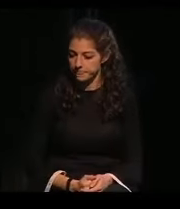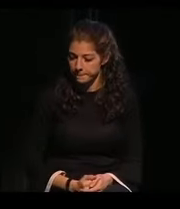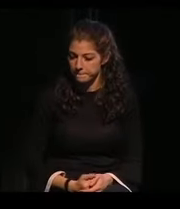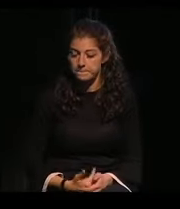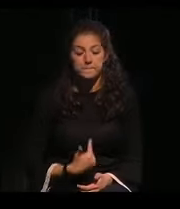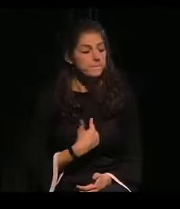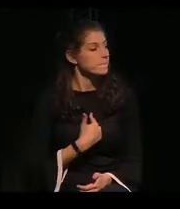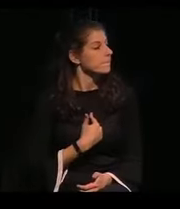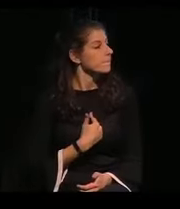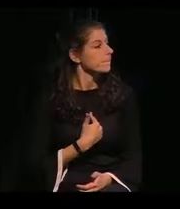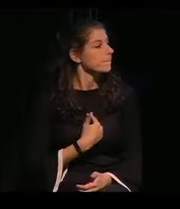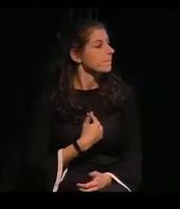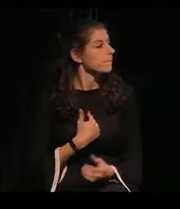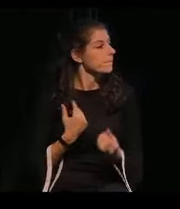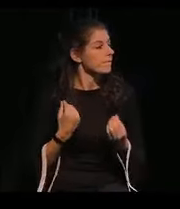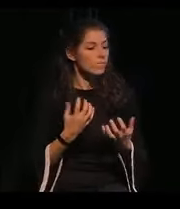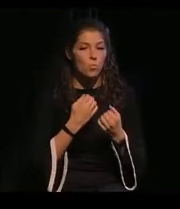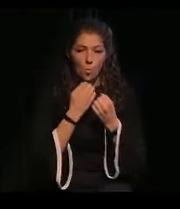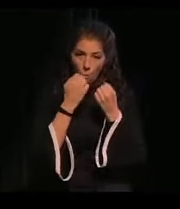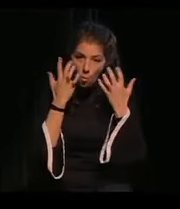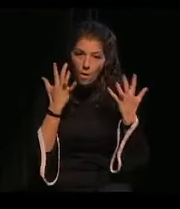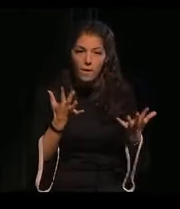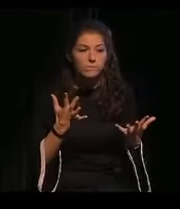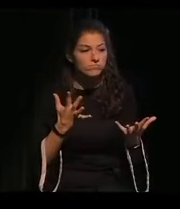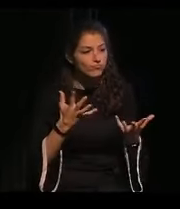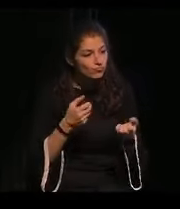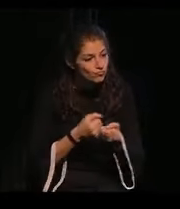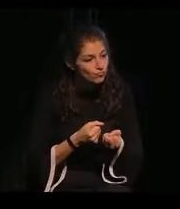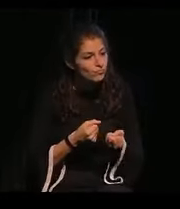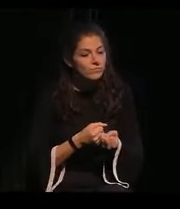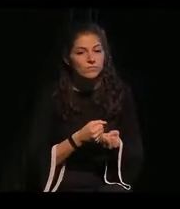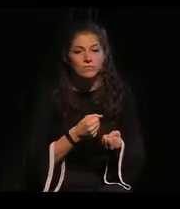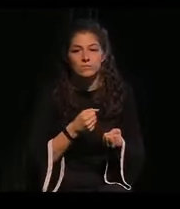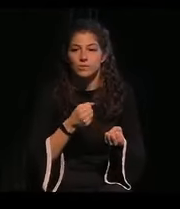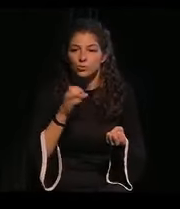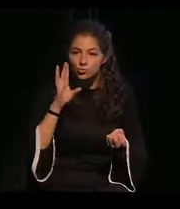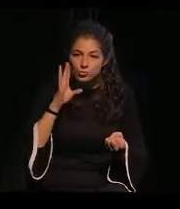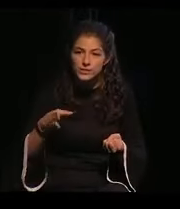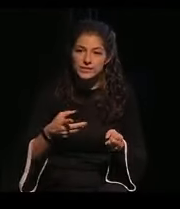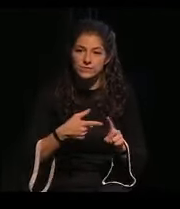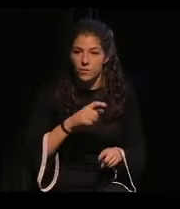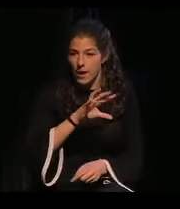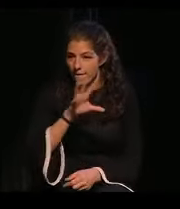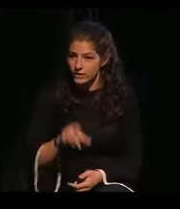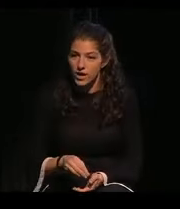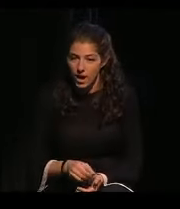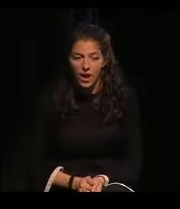I bring you warm solidarity greetings from Africa.